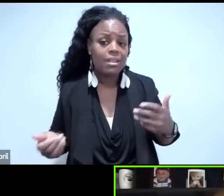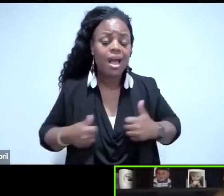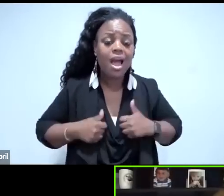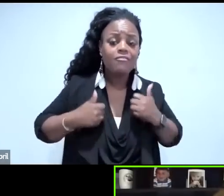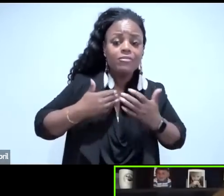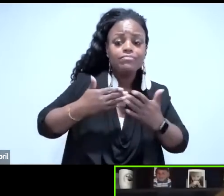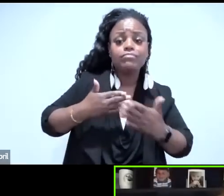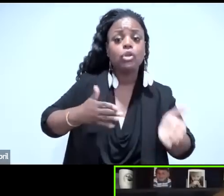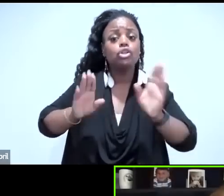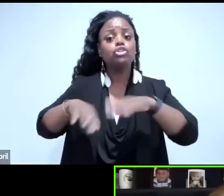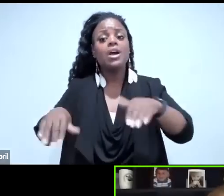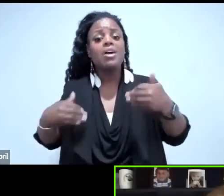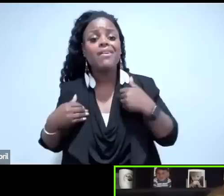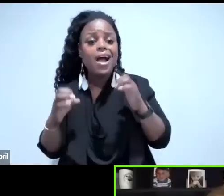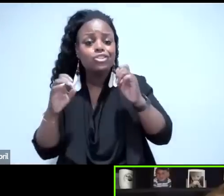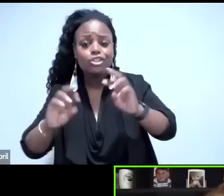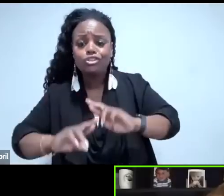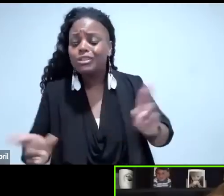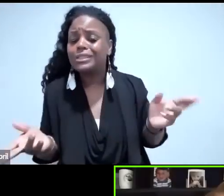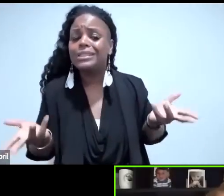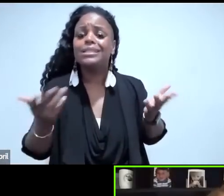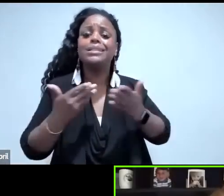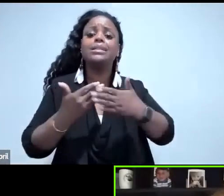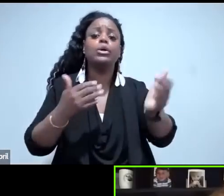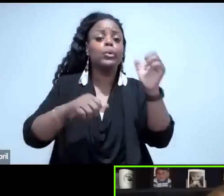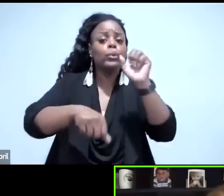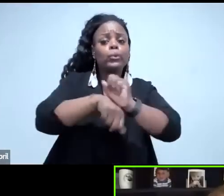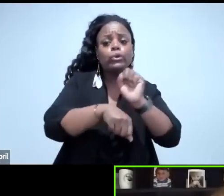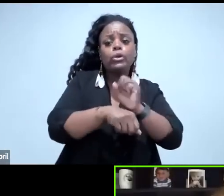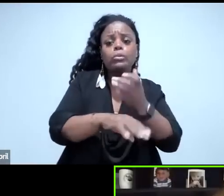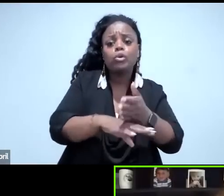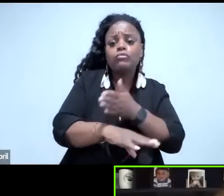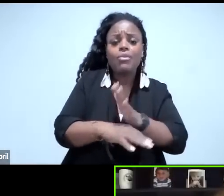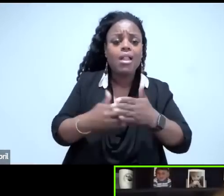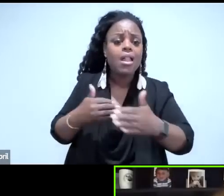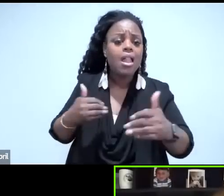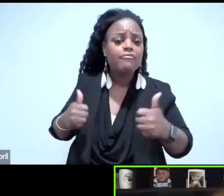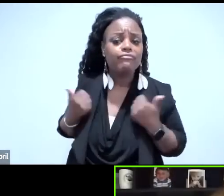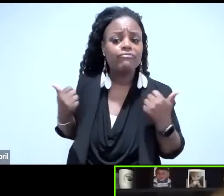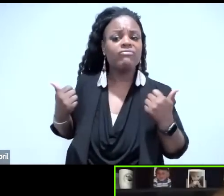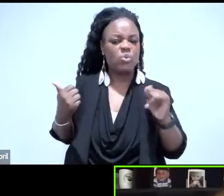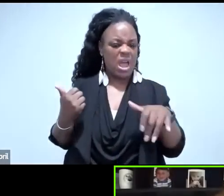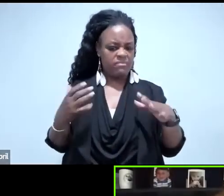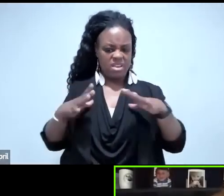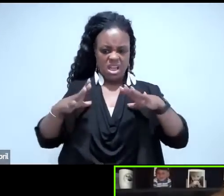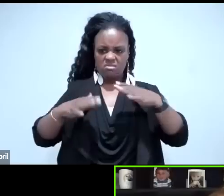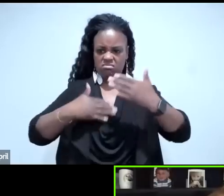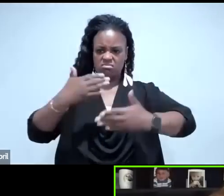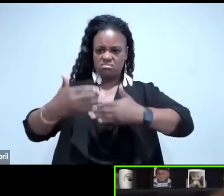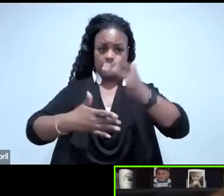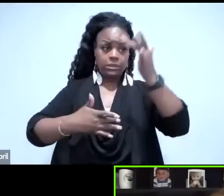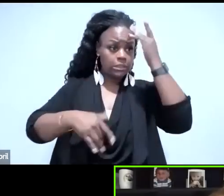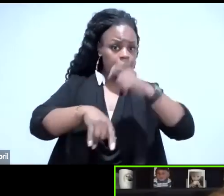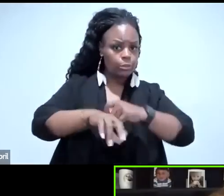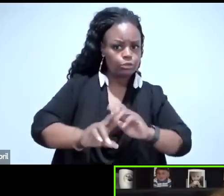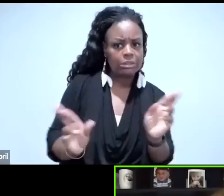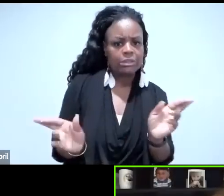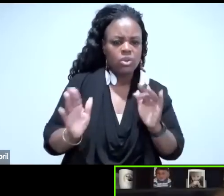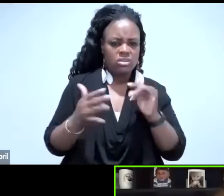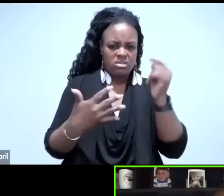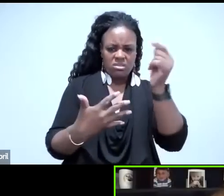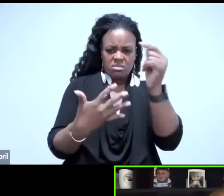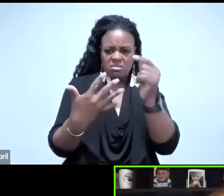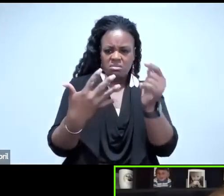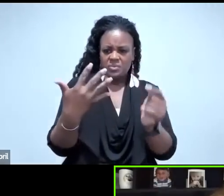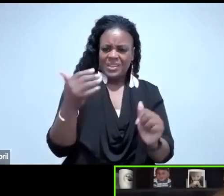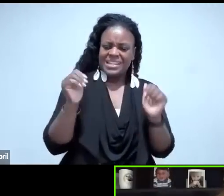lives better and enjoy that with vacation, sick leave, and healthcare to be able to take care of your families. And so the demands that